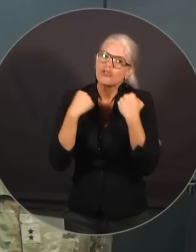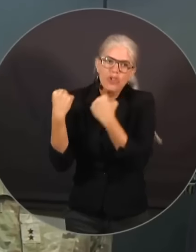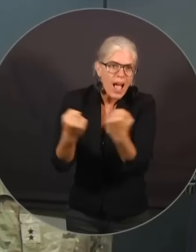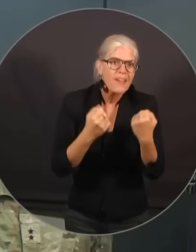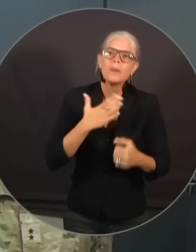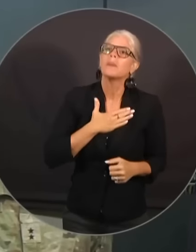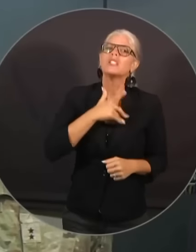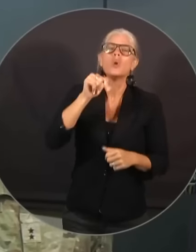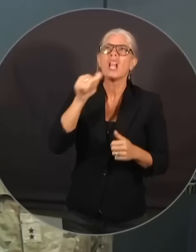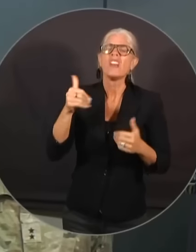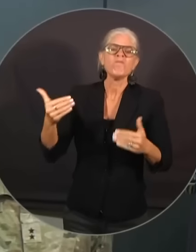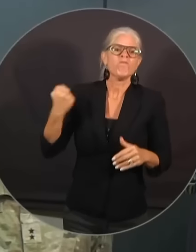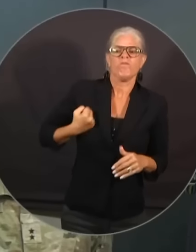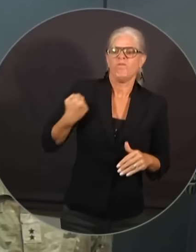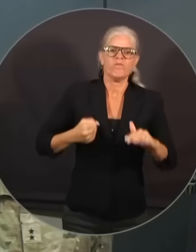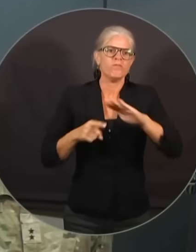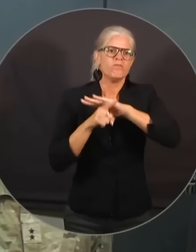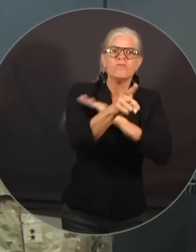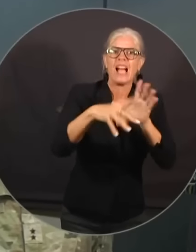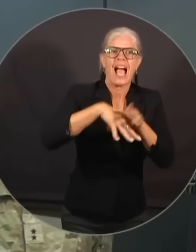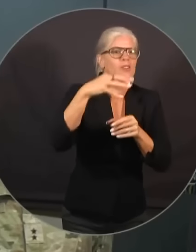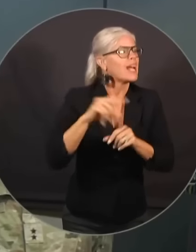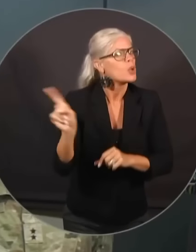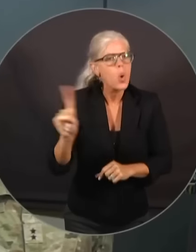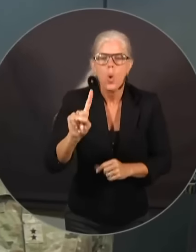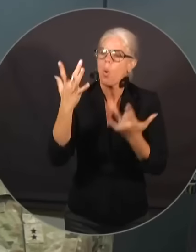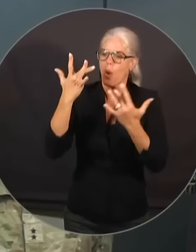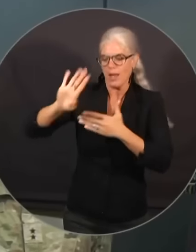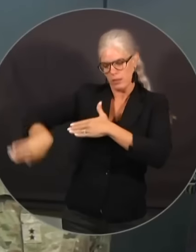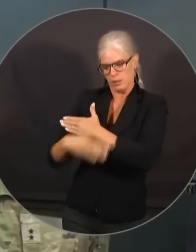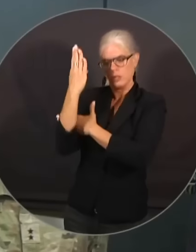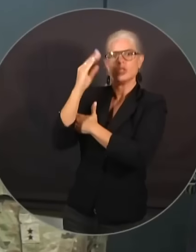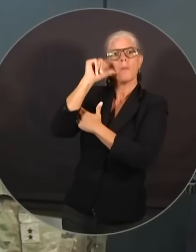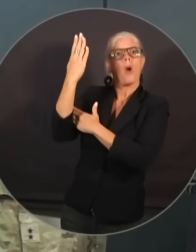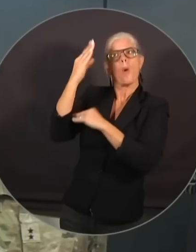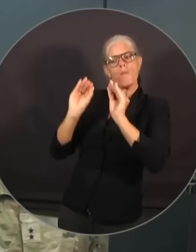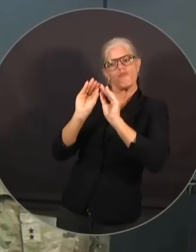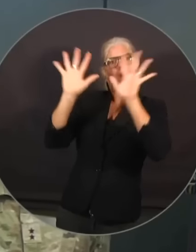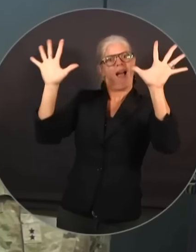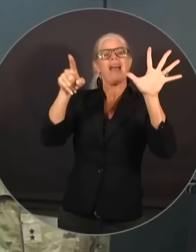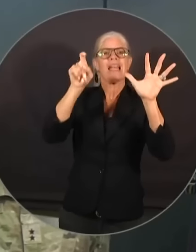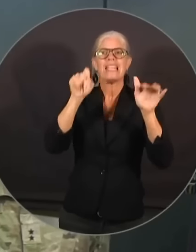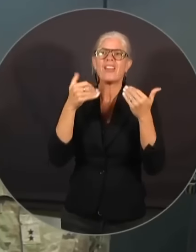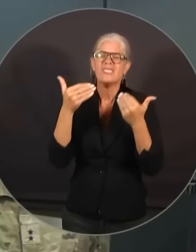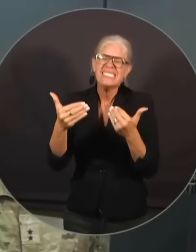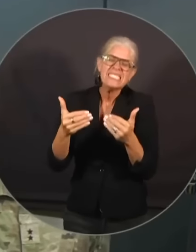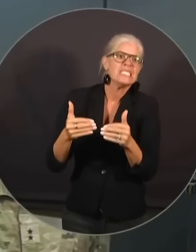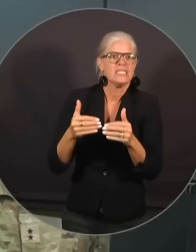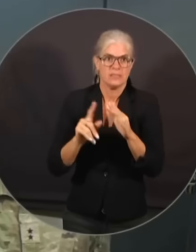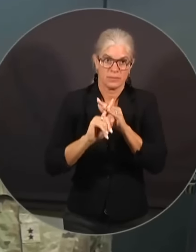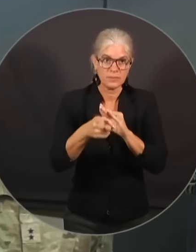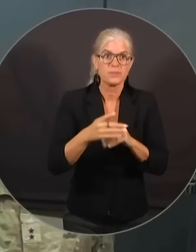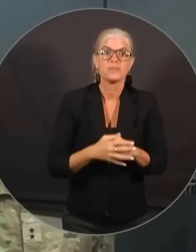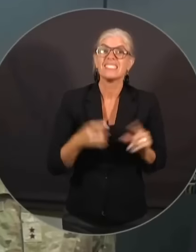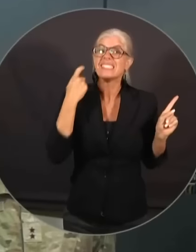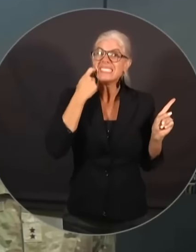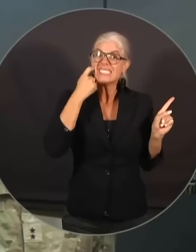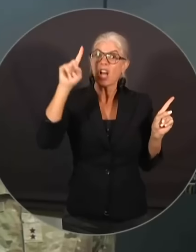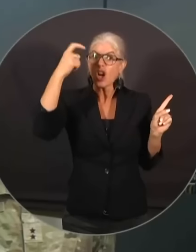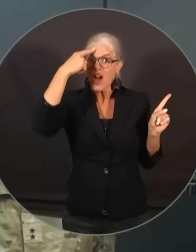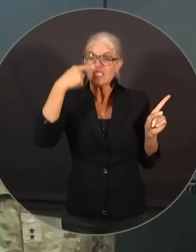to daylight, and then only drive if you need to. As you heard the governor say, if you hear the trees snapping,